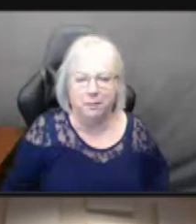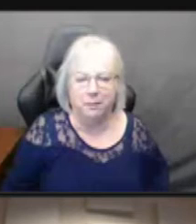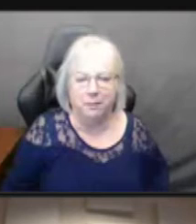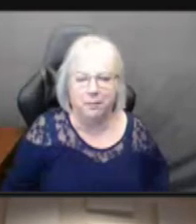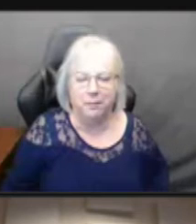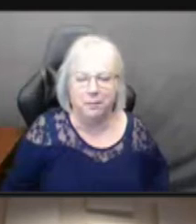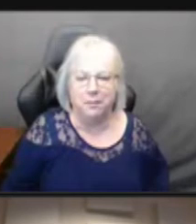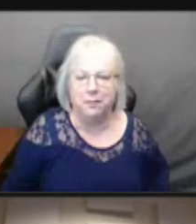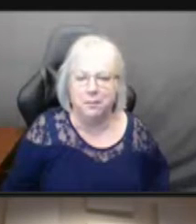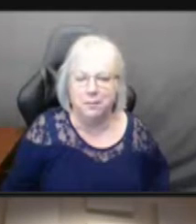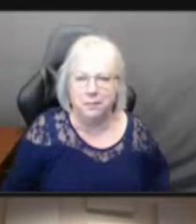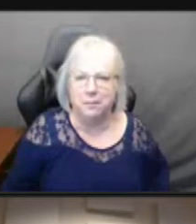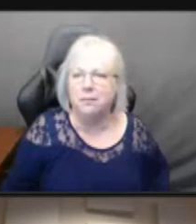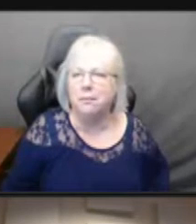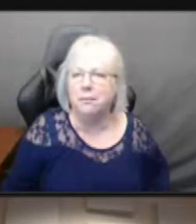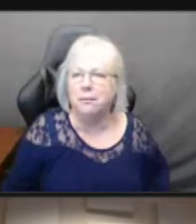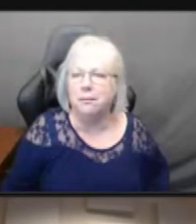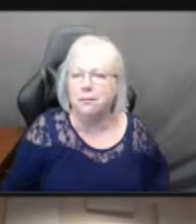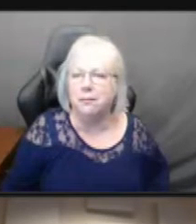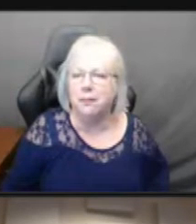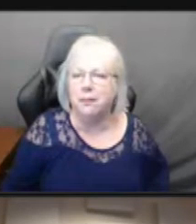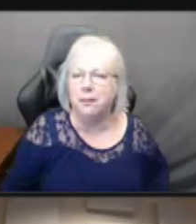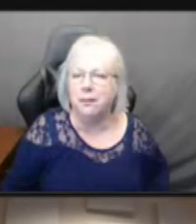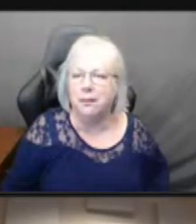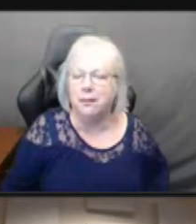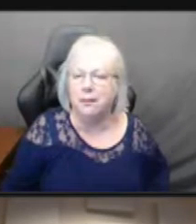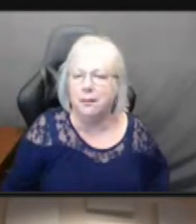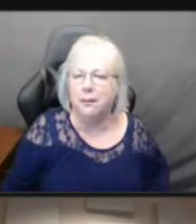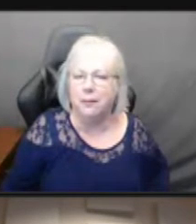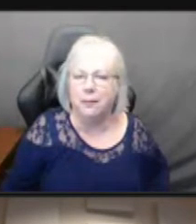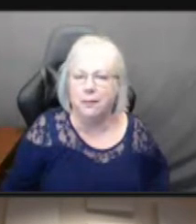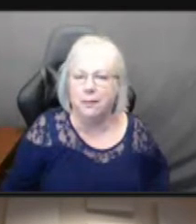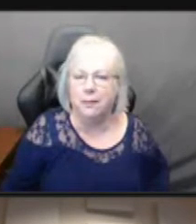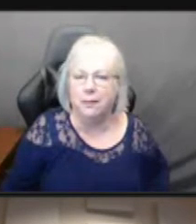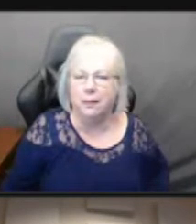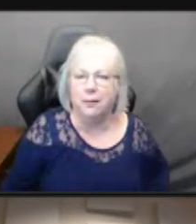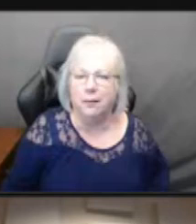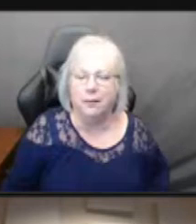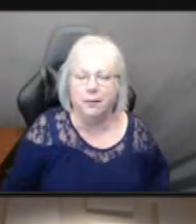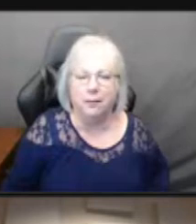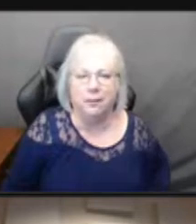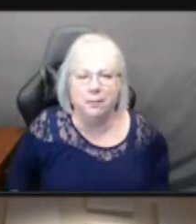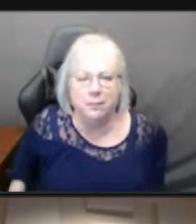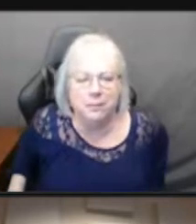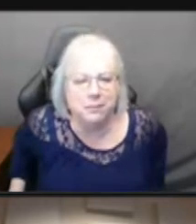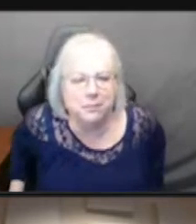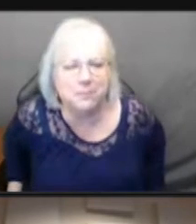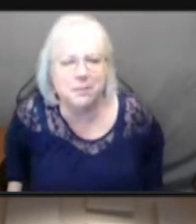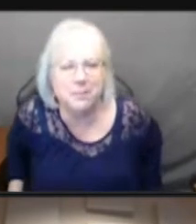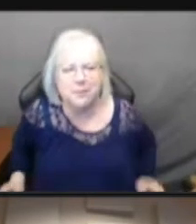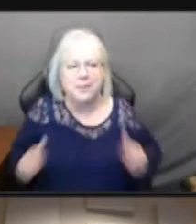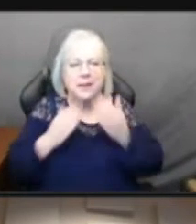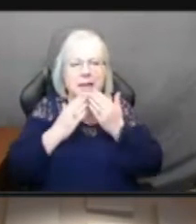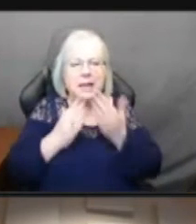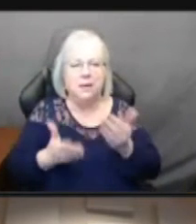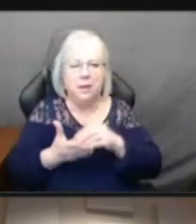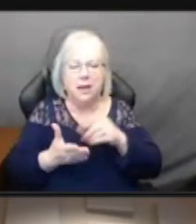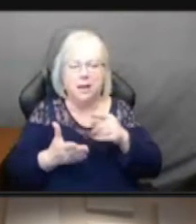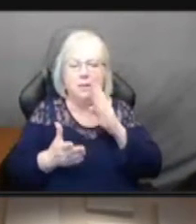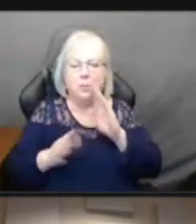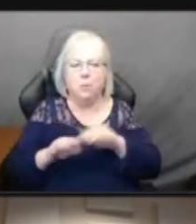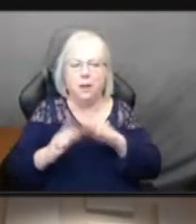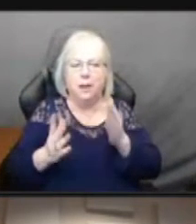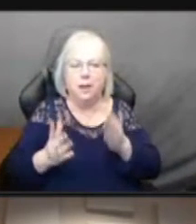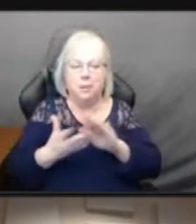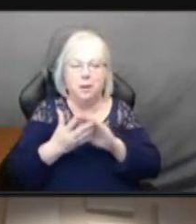Oh, you didn't have your, I'm sorry, you took it off. Thank you so much. But again, this will be a public vote in an